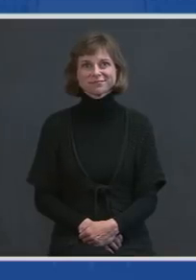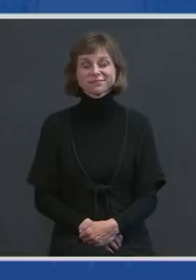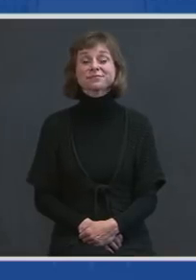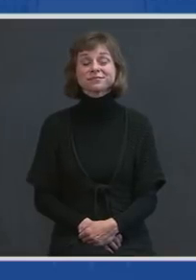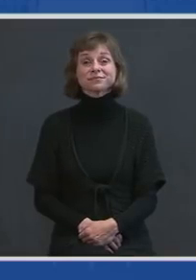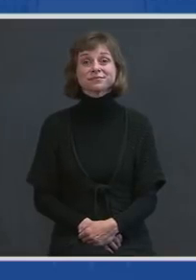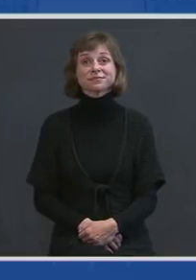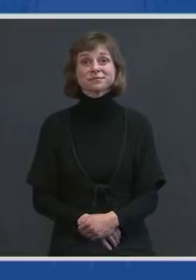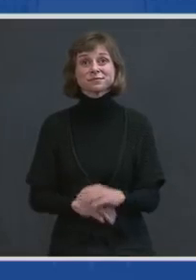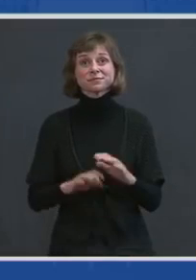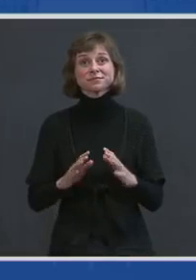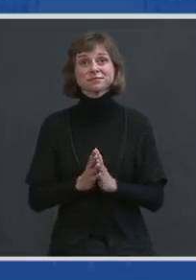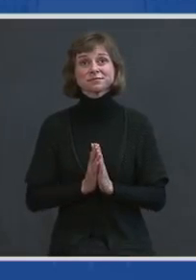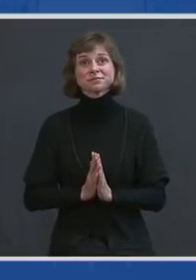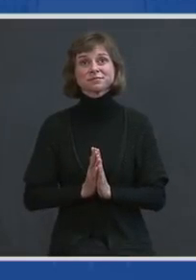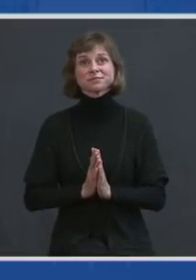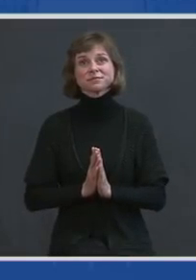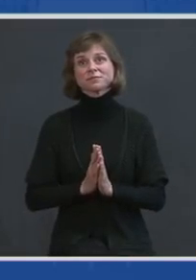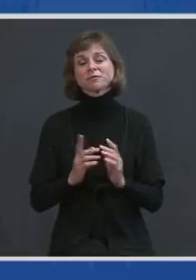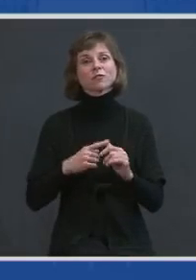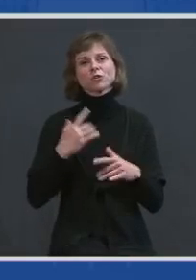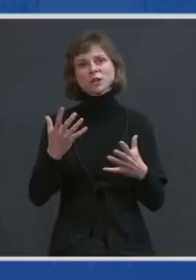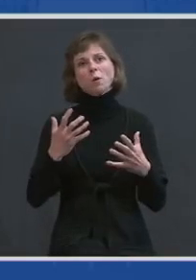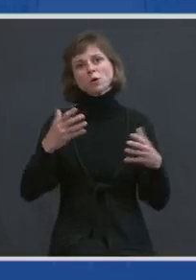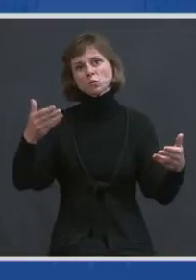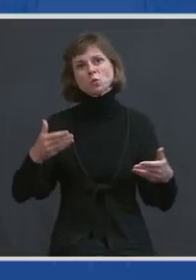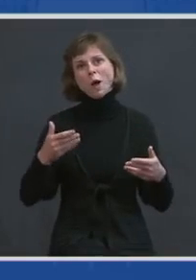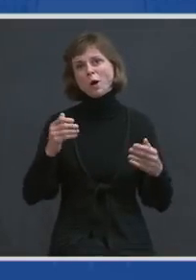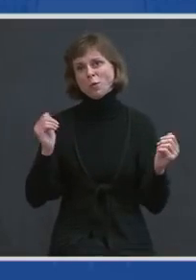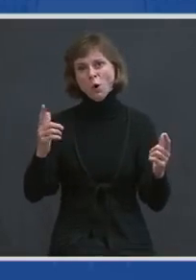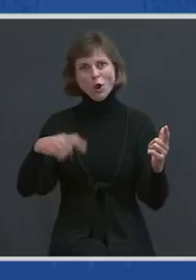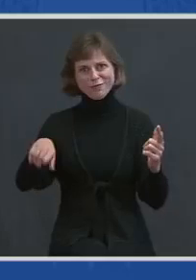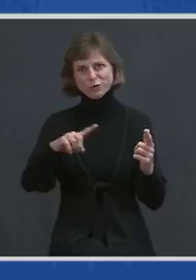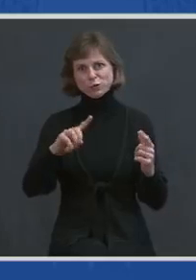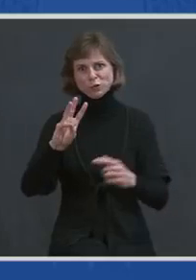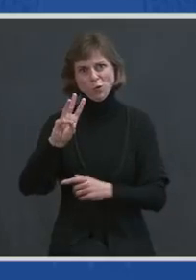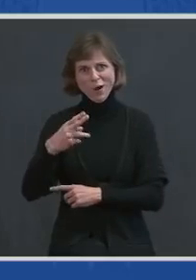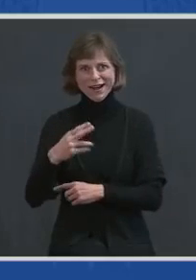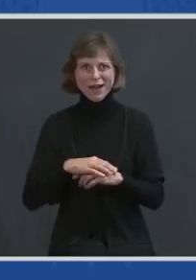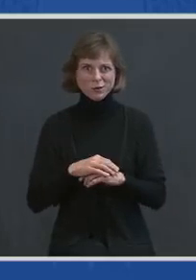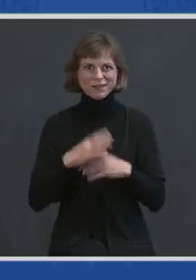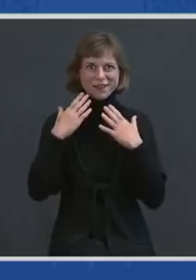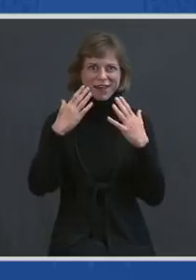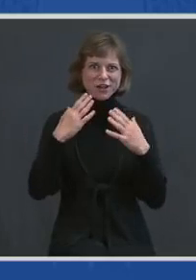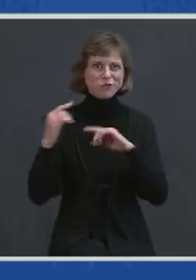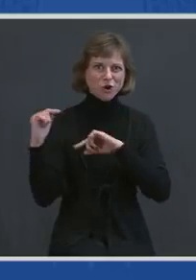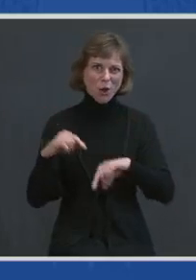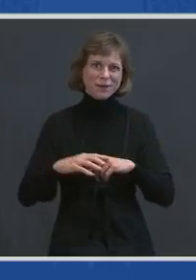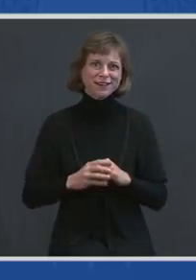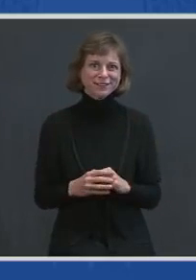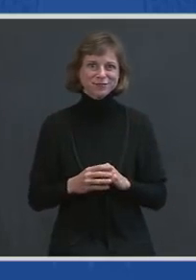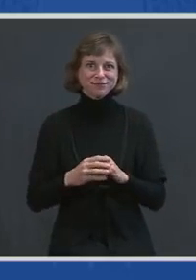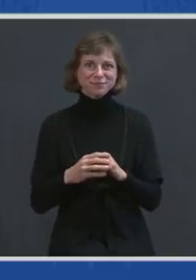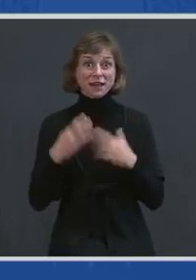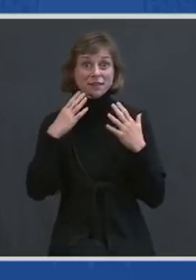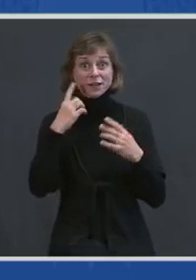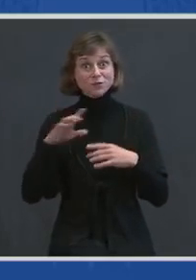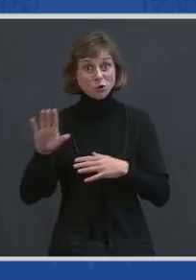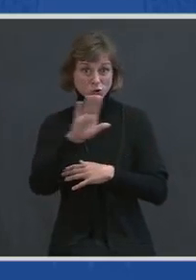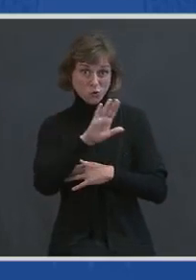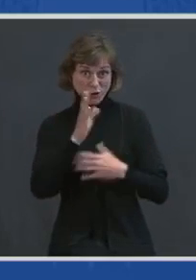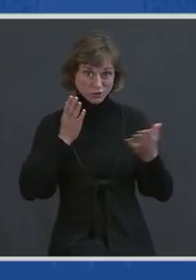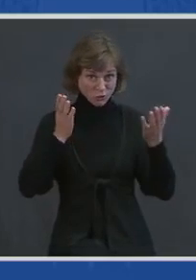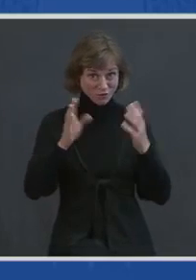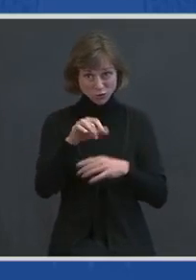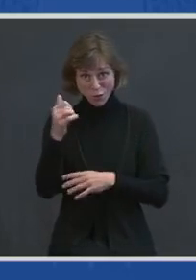First of all, I want to welcome you all to the White House and thank you for coming. Thank you for your service to others.